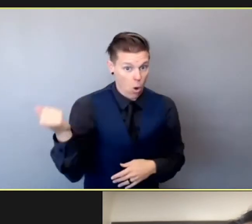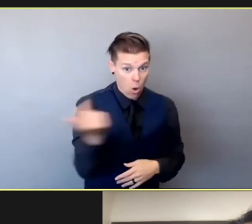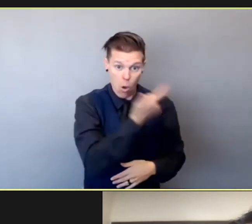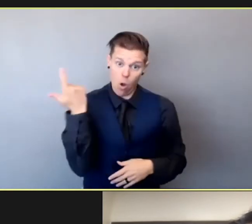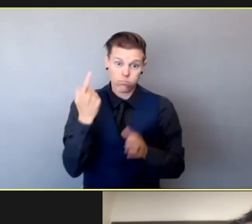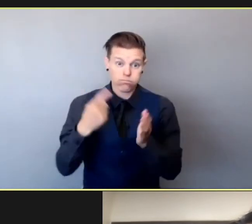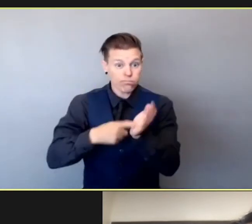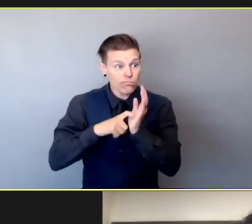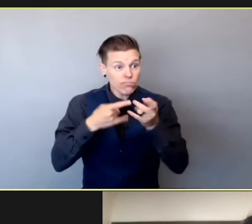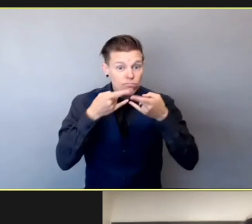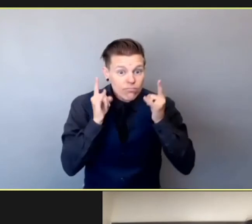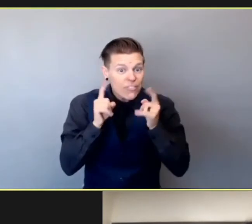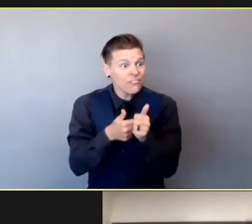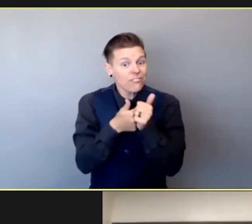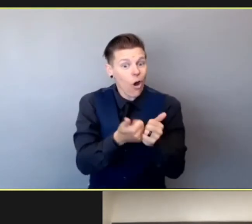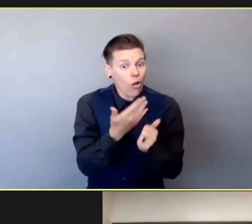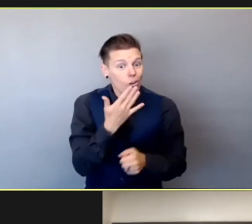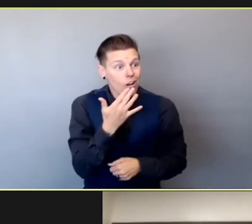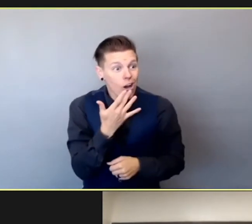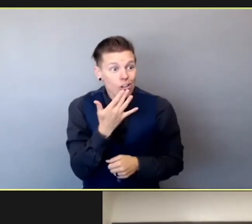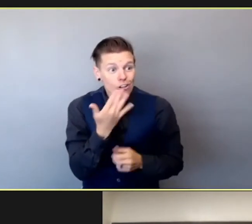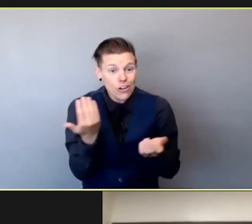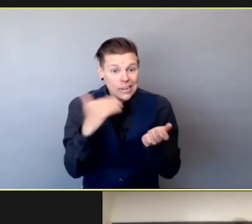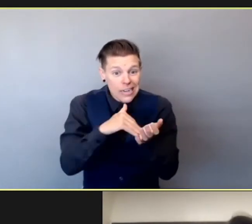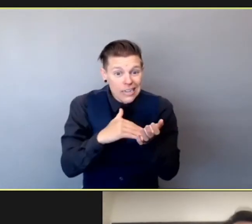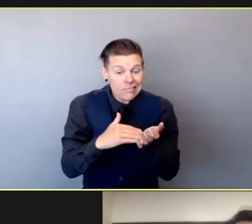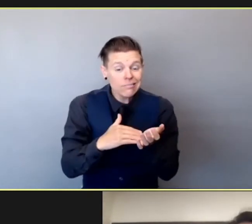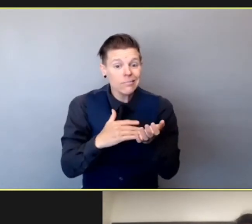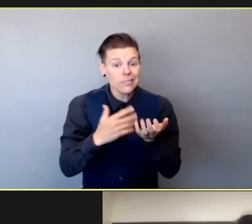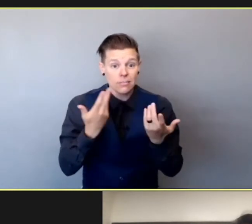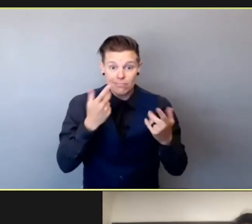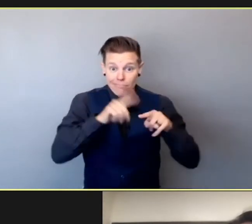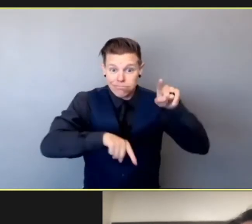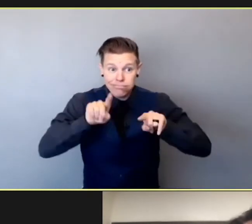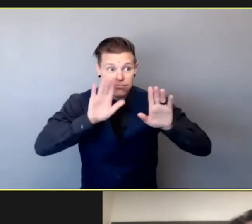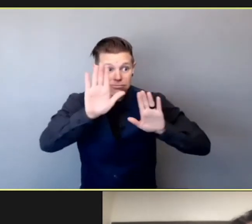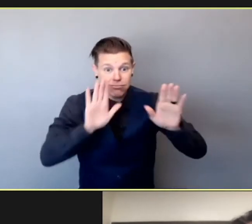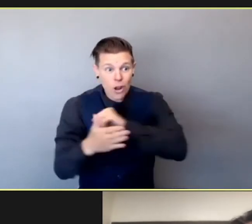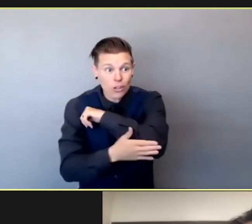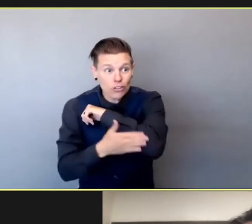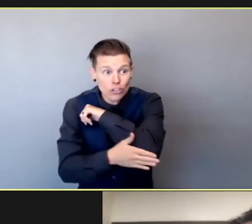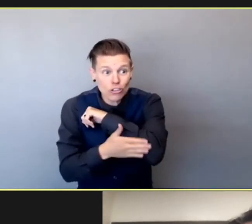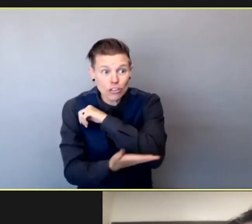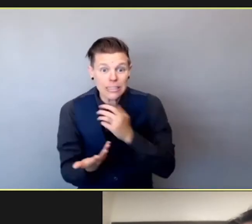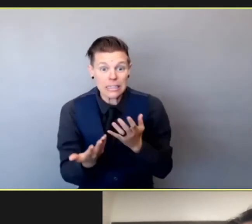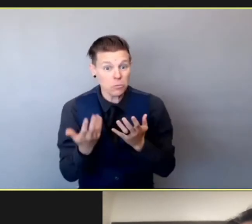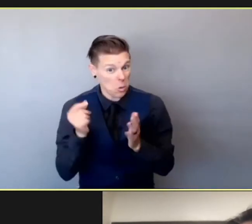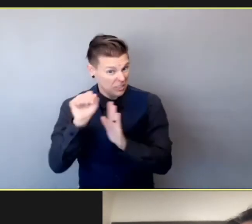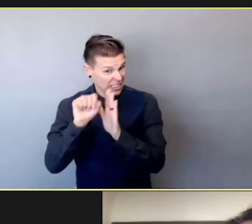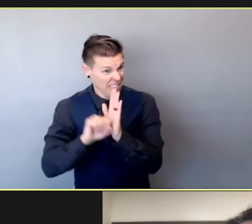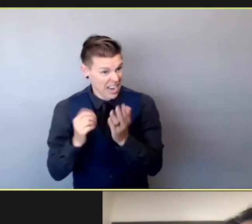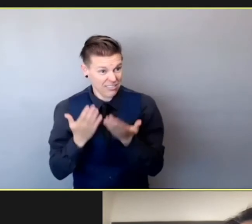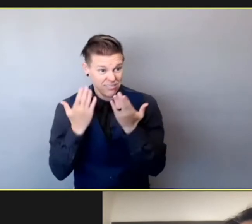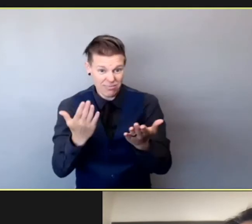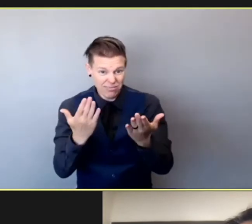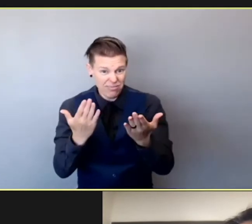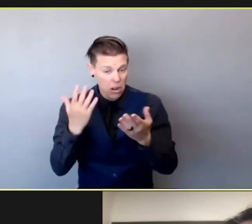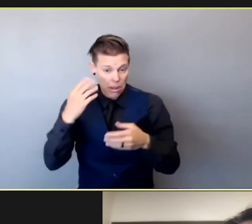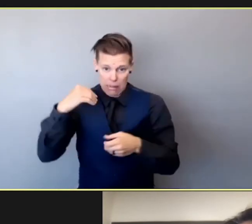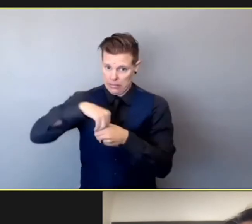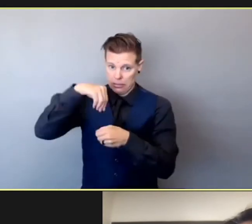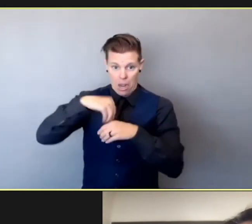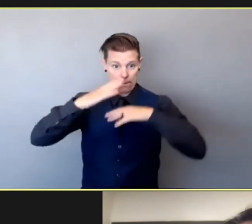levels of transmissibility. And if it is a statewide recommendation, do you want to